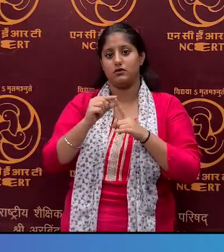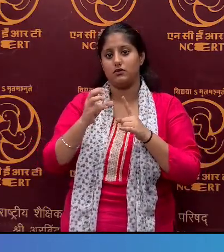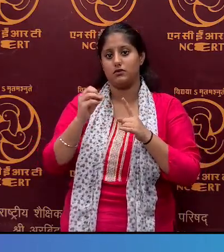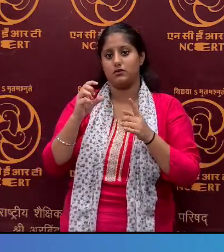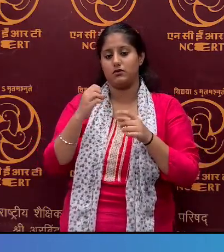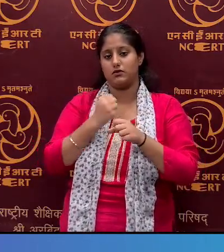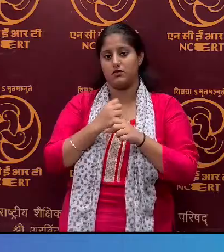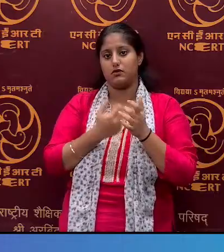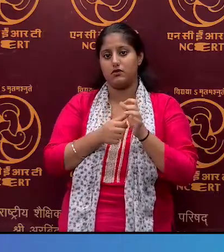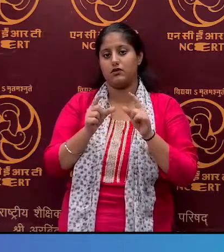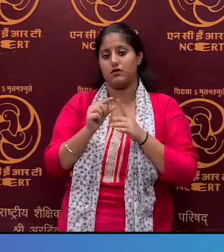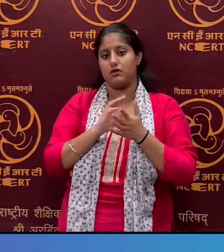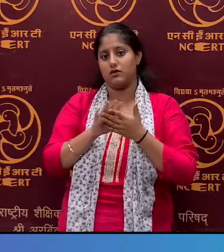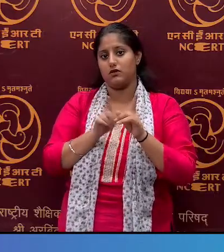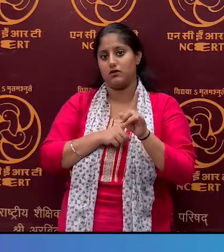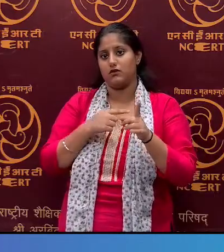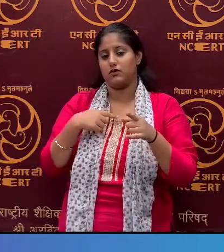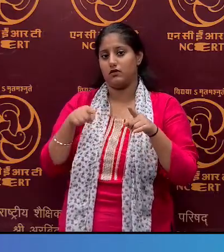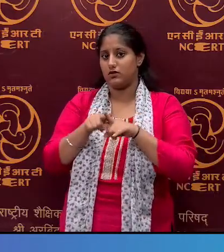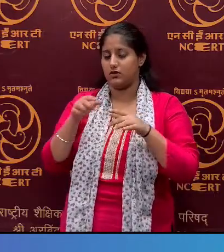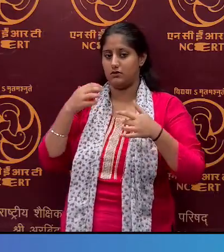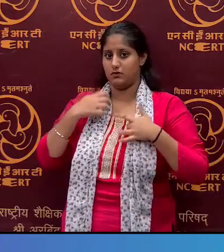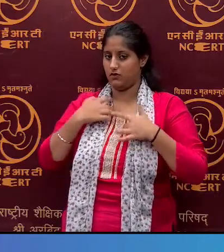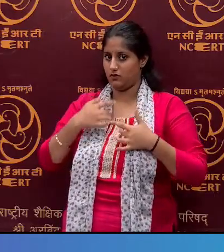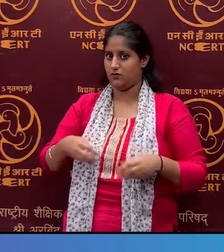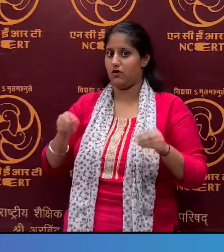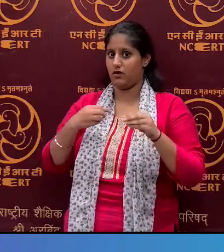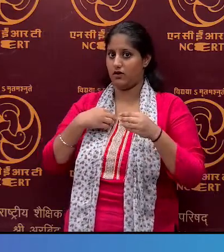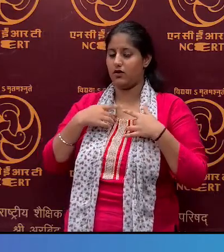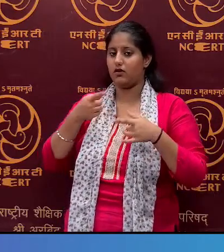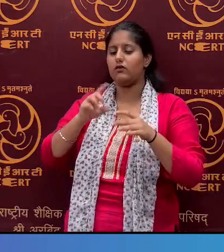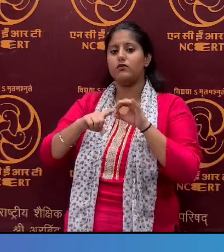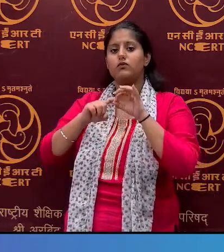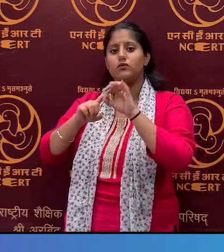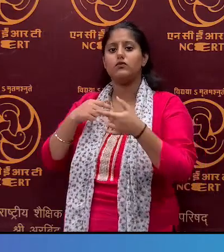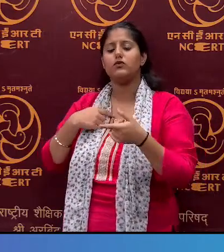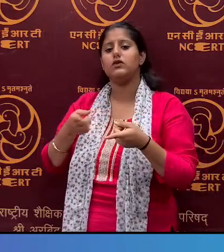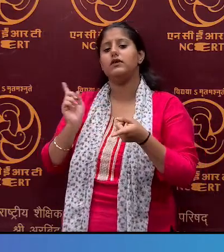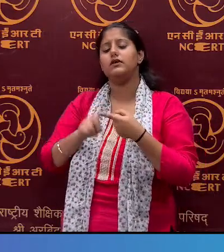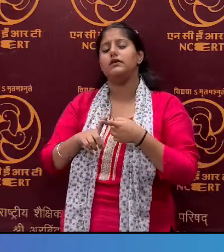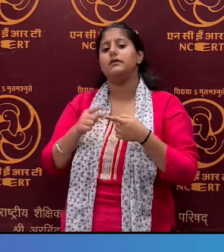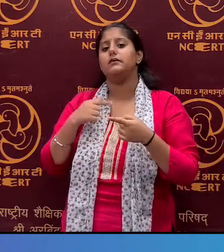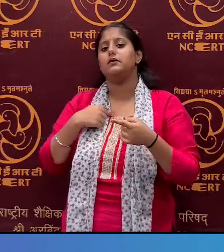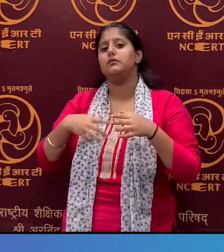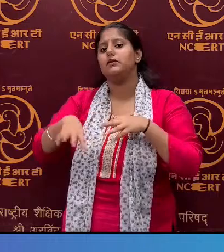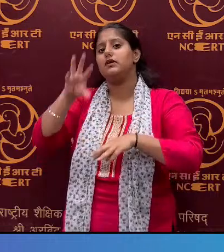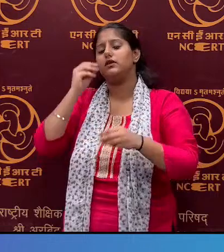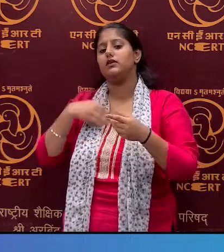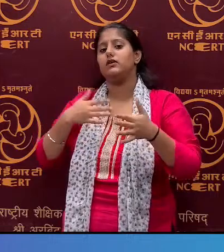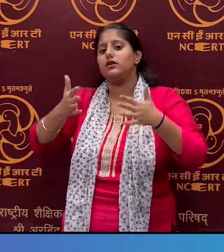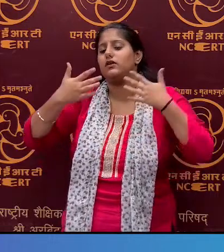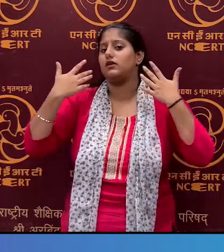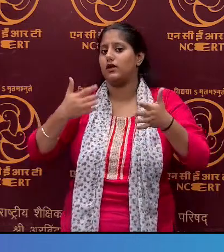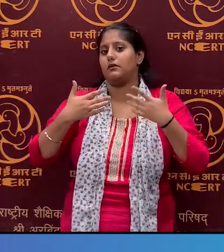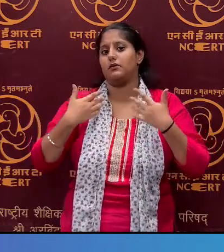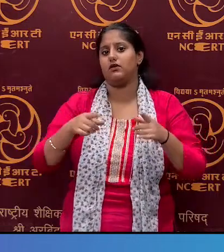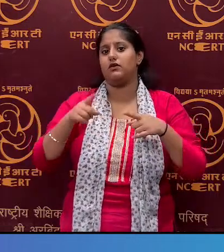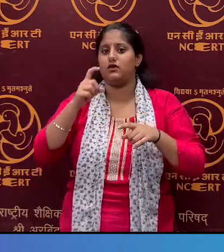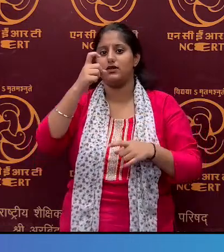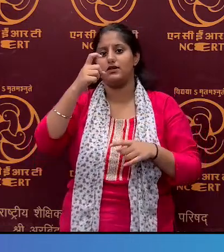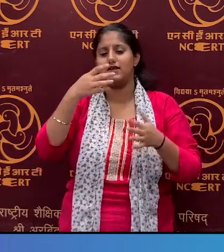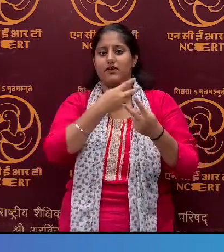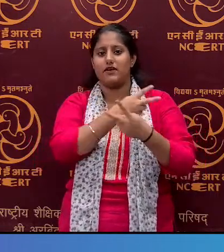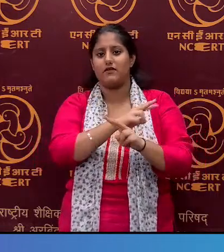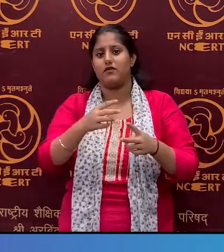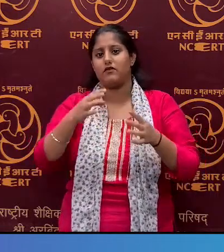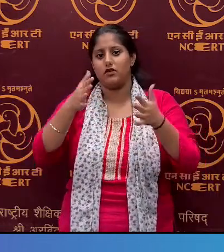that due to curiosity, I just want to ask one question from you, and that is, we have learned about the climate. Okay, there are 7 type of climate